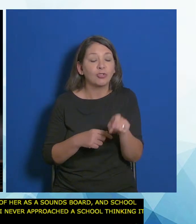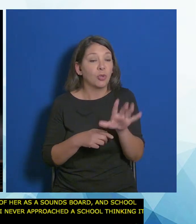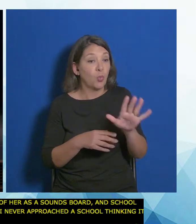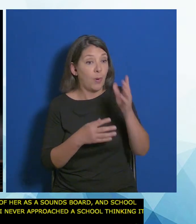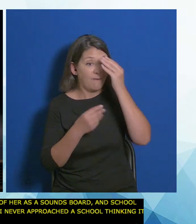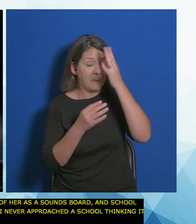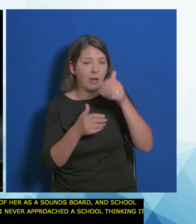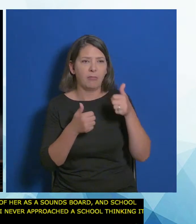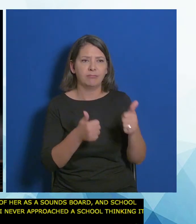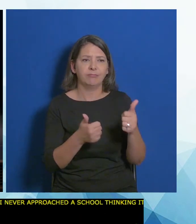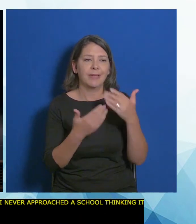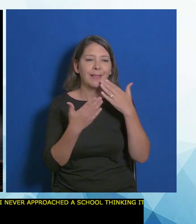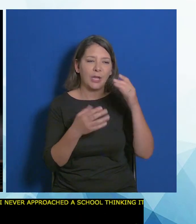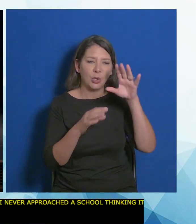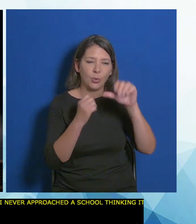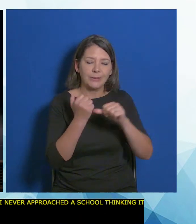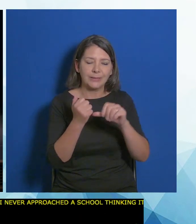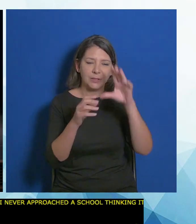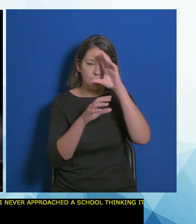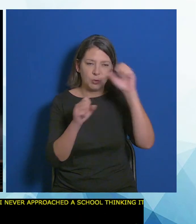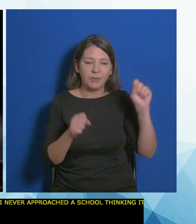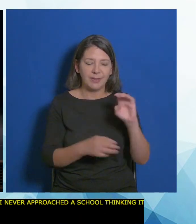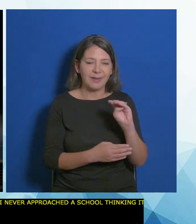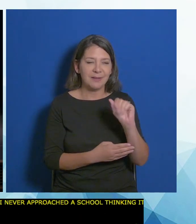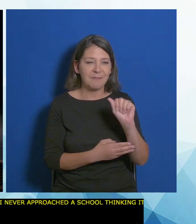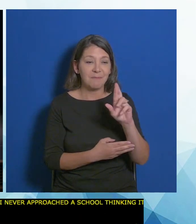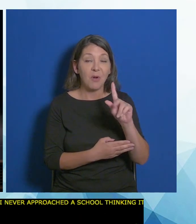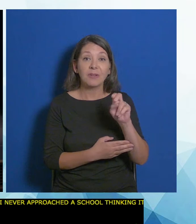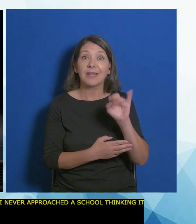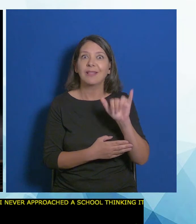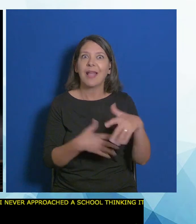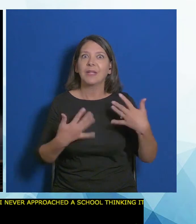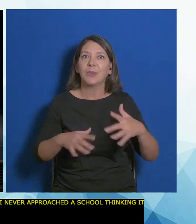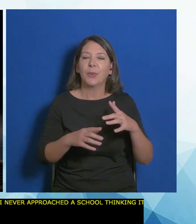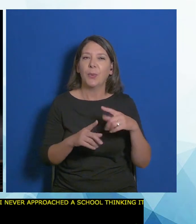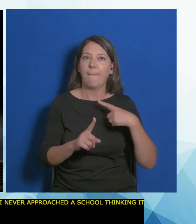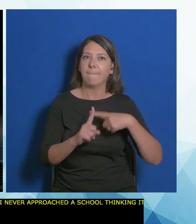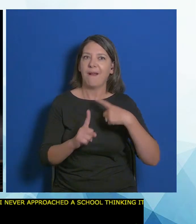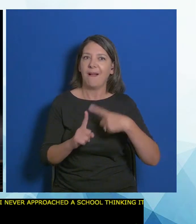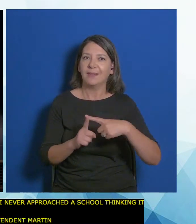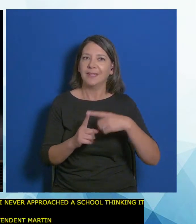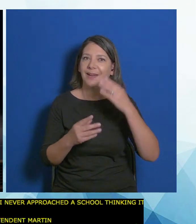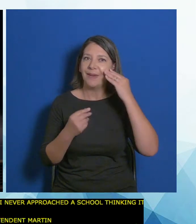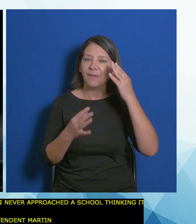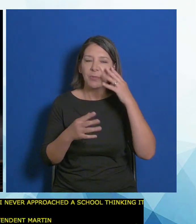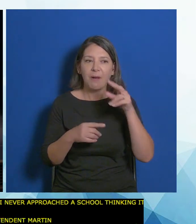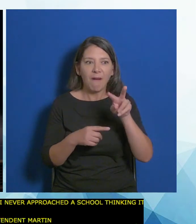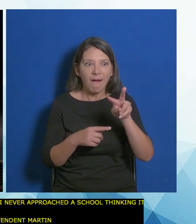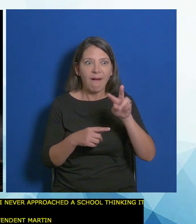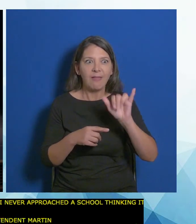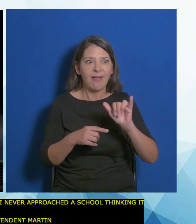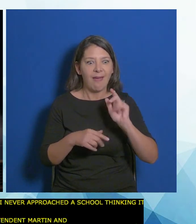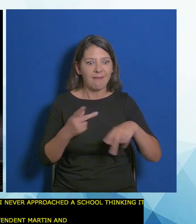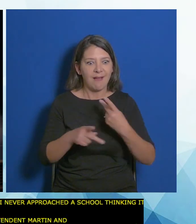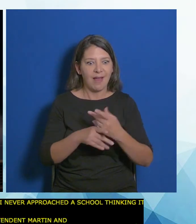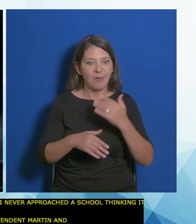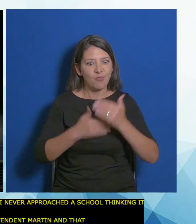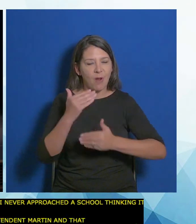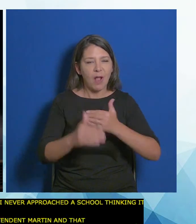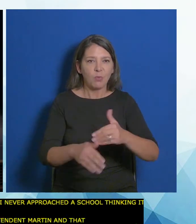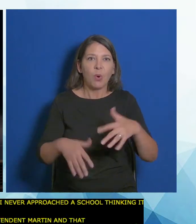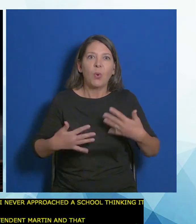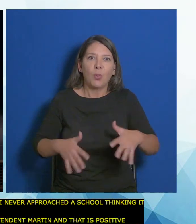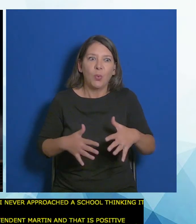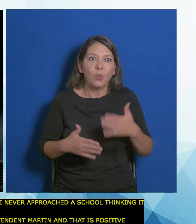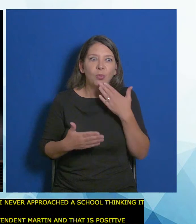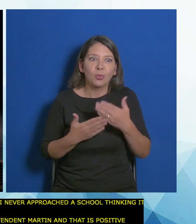news, Assistant Superintendent Martin. That's very positive thing to hear, the progress that you're making.